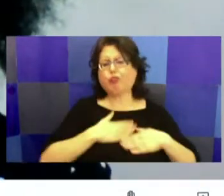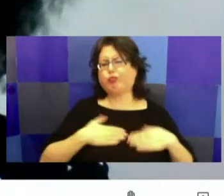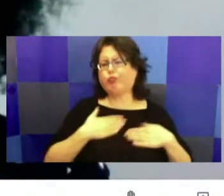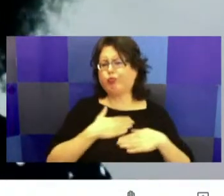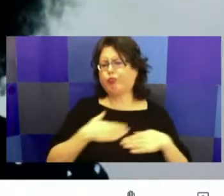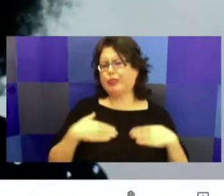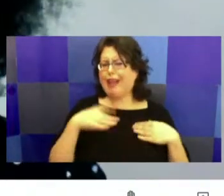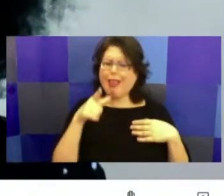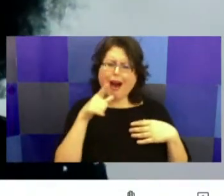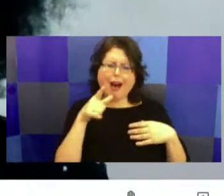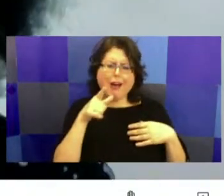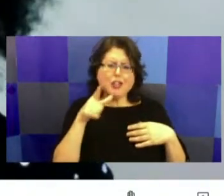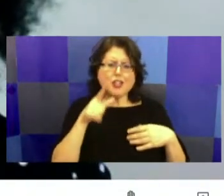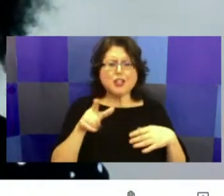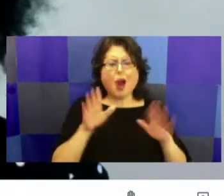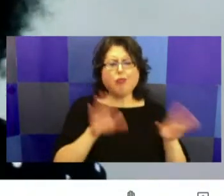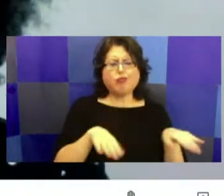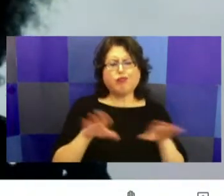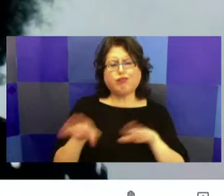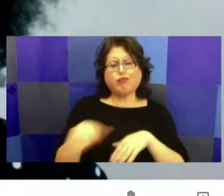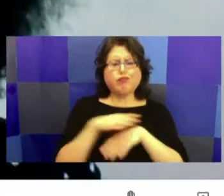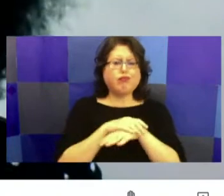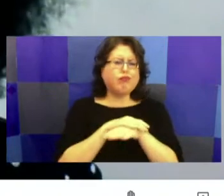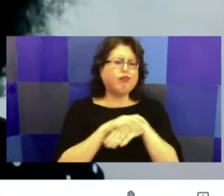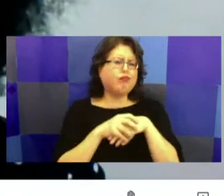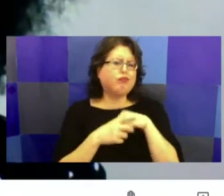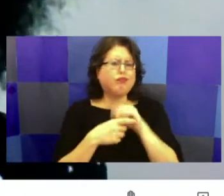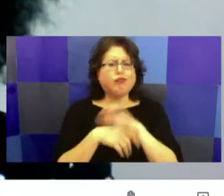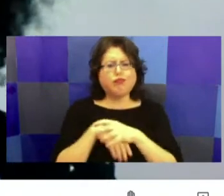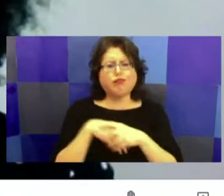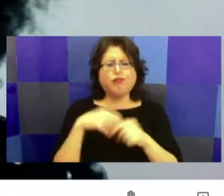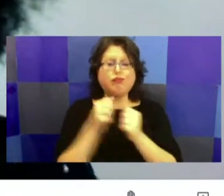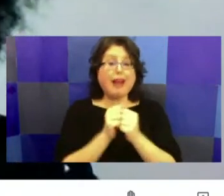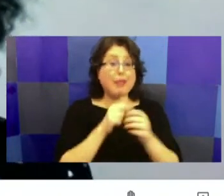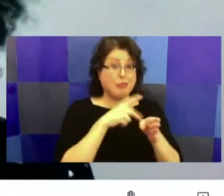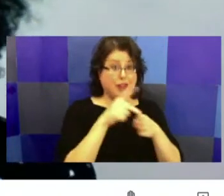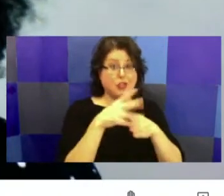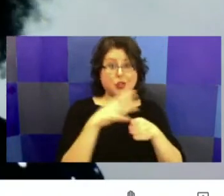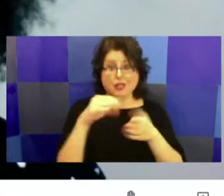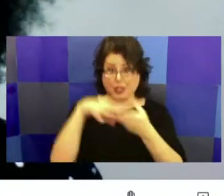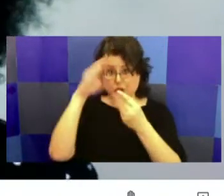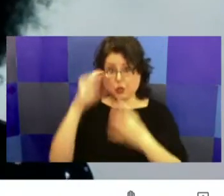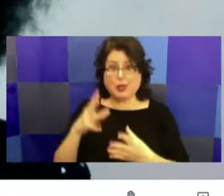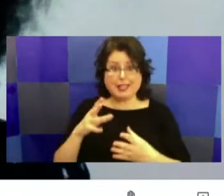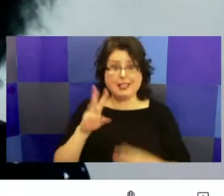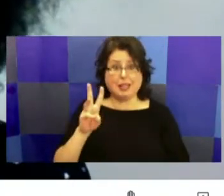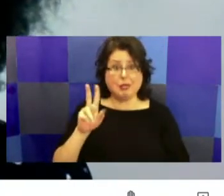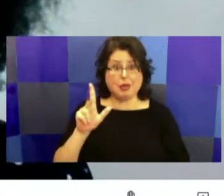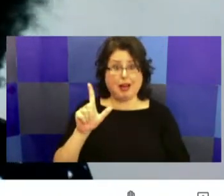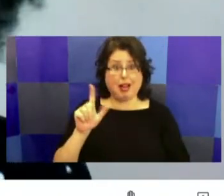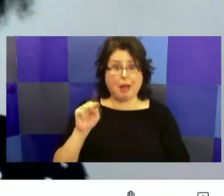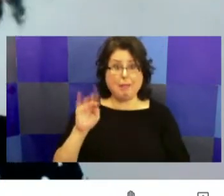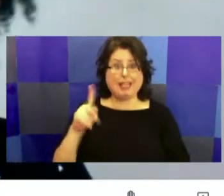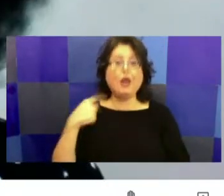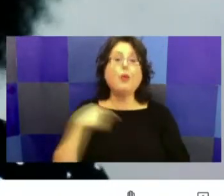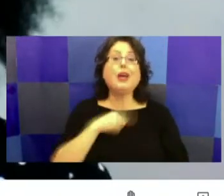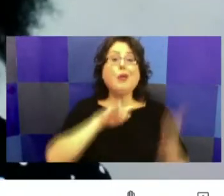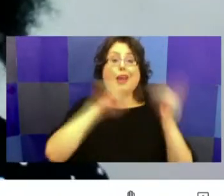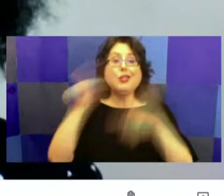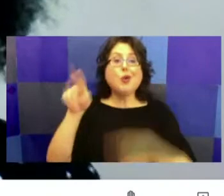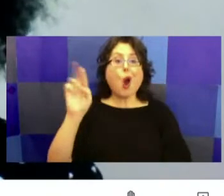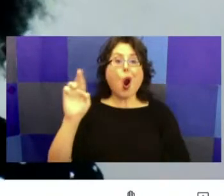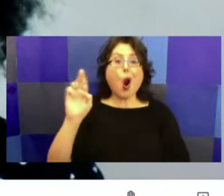for members of the Professional Mentor Program and WLMP students, where we went to the RMU Golf Dome. We got